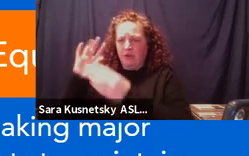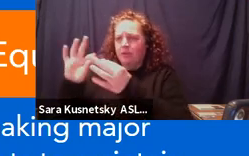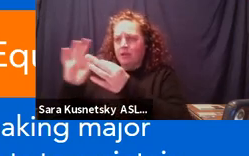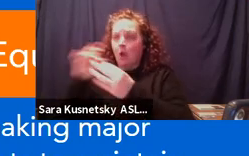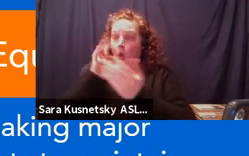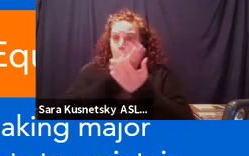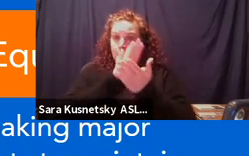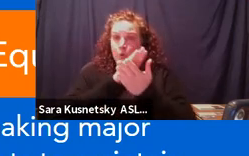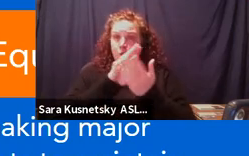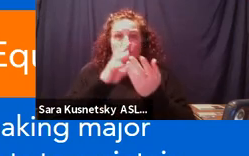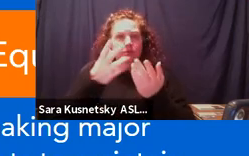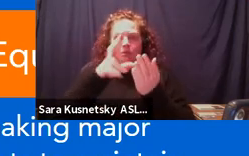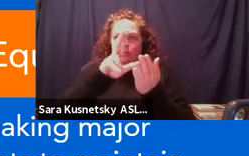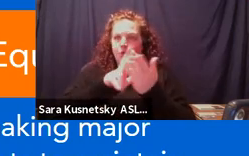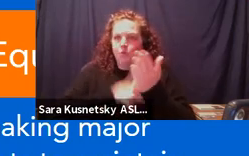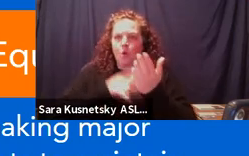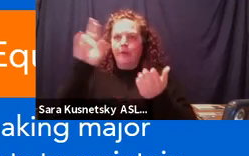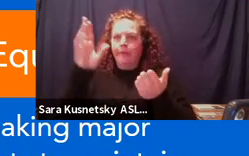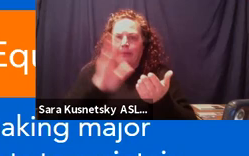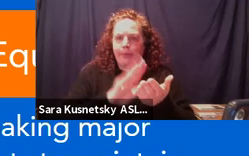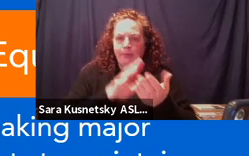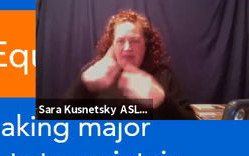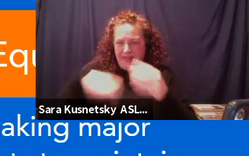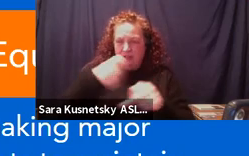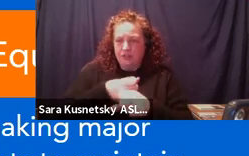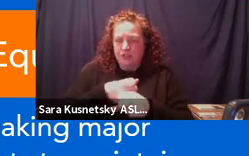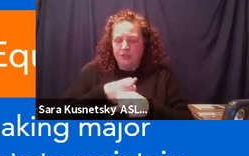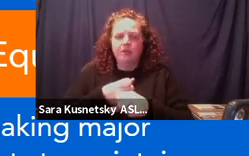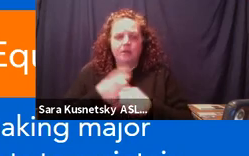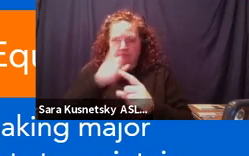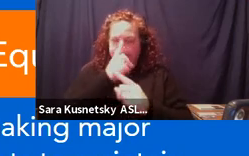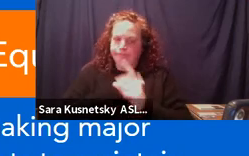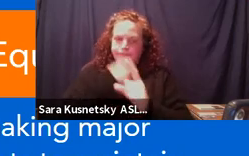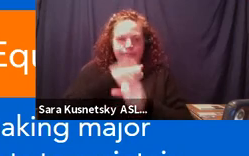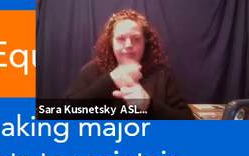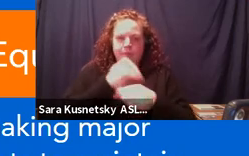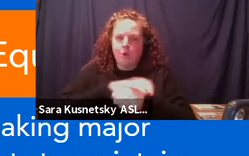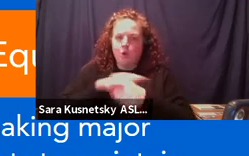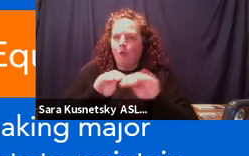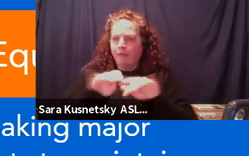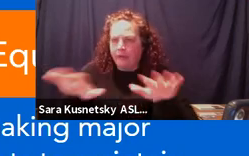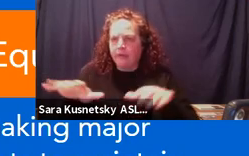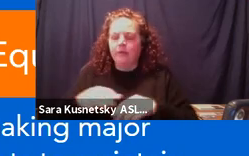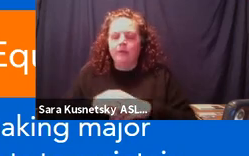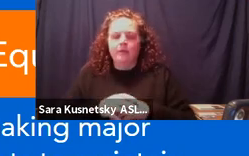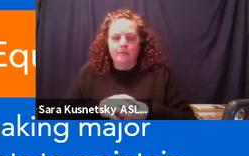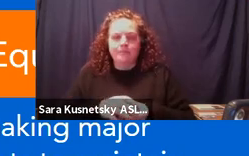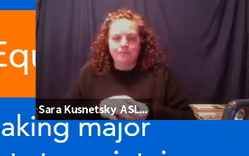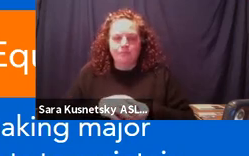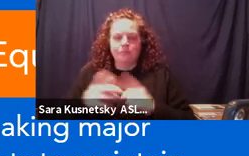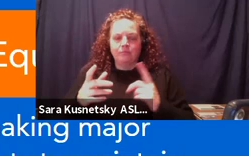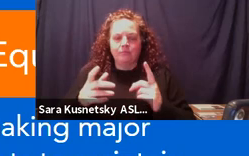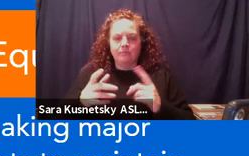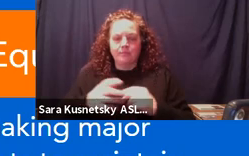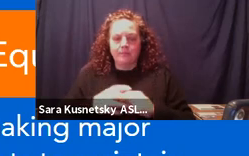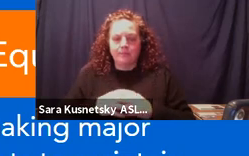declining enrollment. Due to the decline in enrollment this year and the uncertain impact of COVID and the likelihood students will return